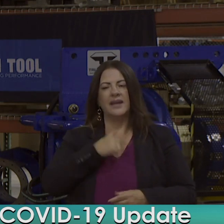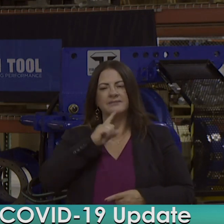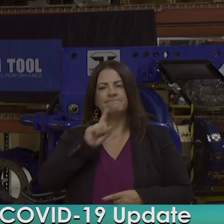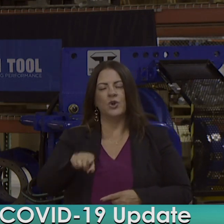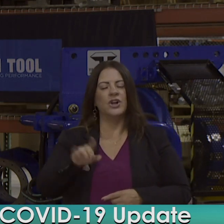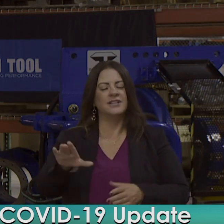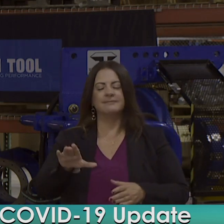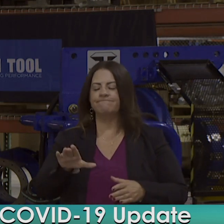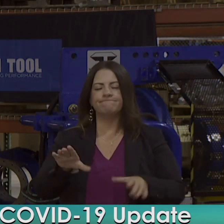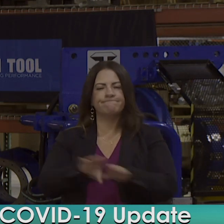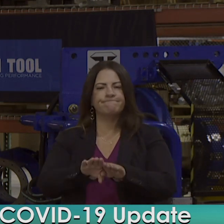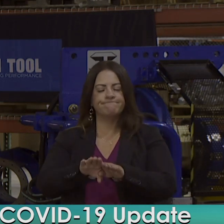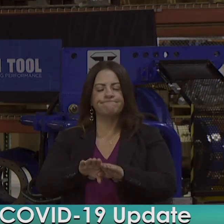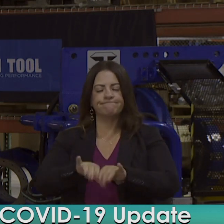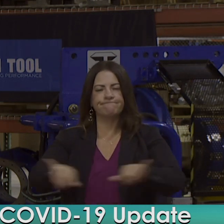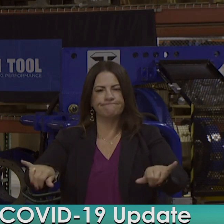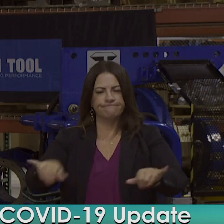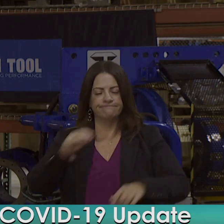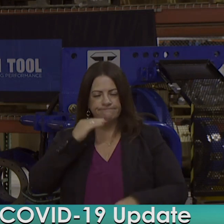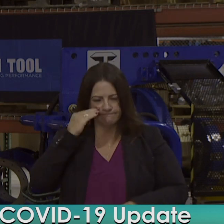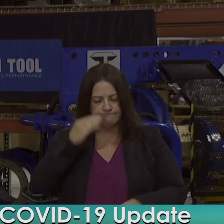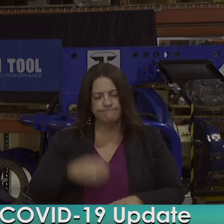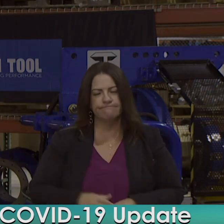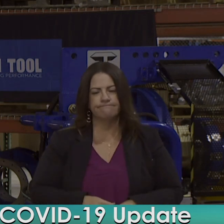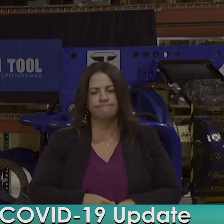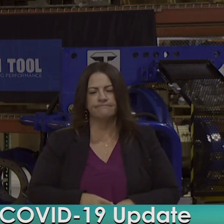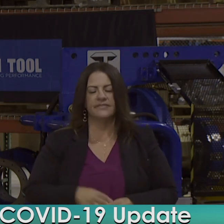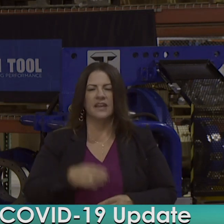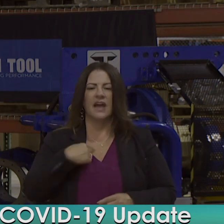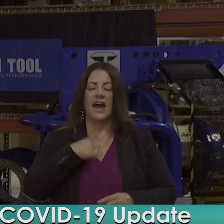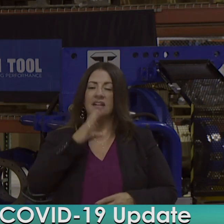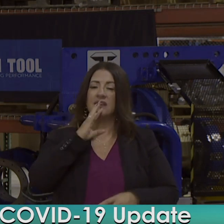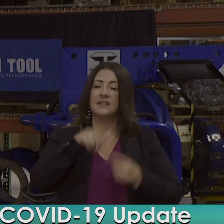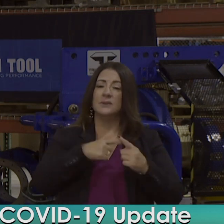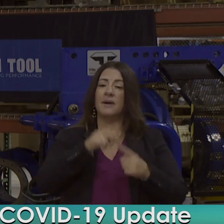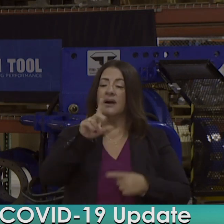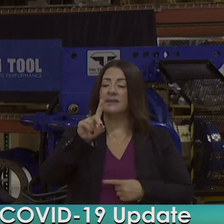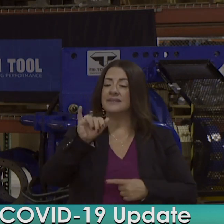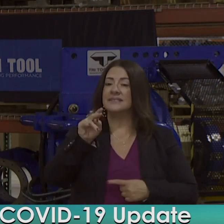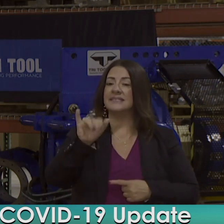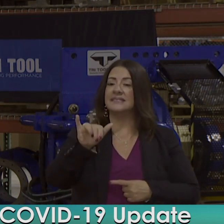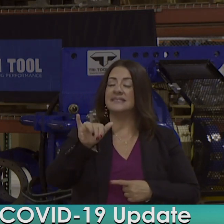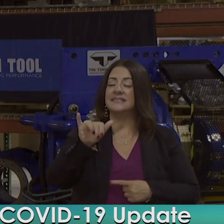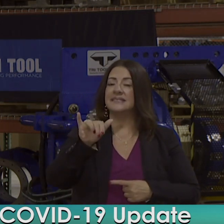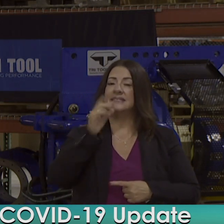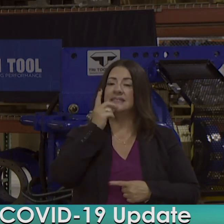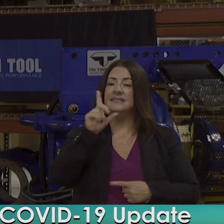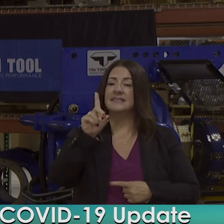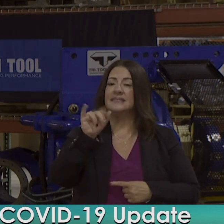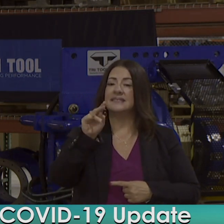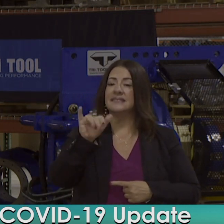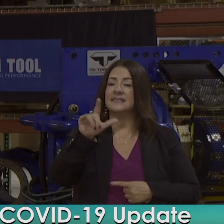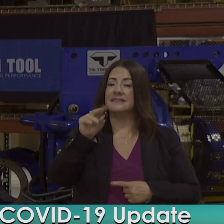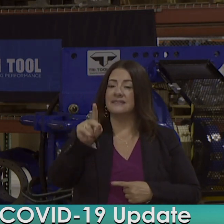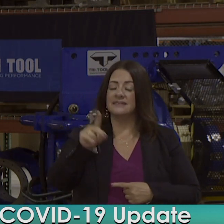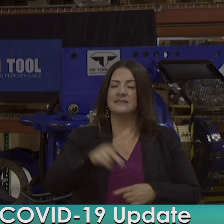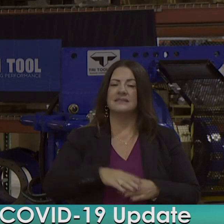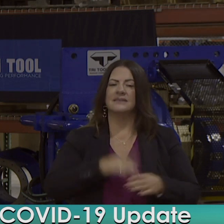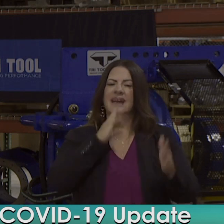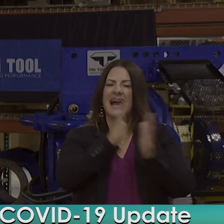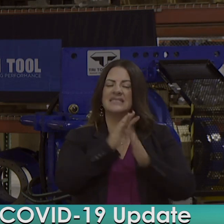few days ago, talked about our appreciation to Disney and their willingness not to move forward with a